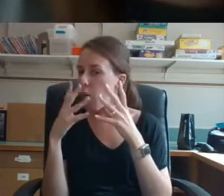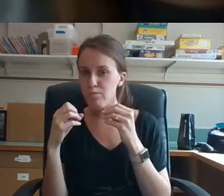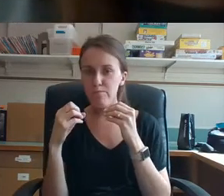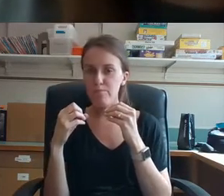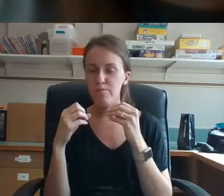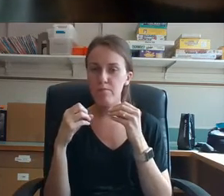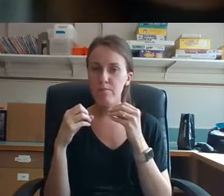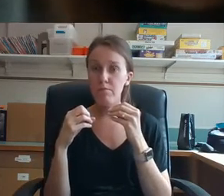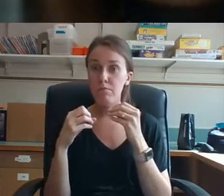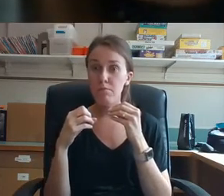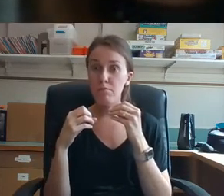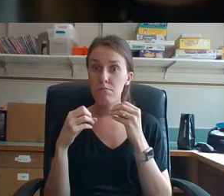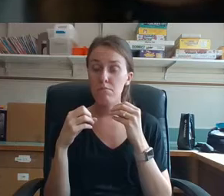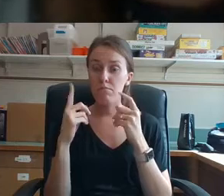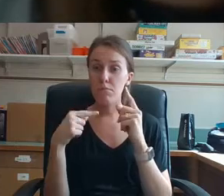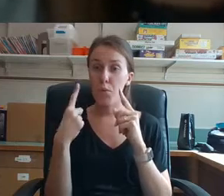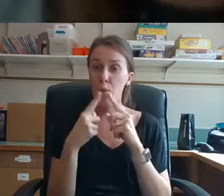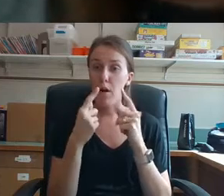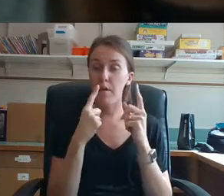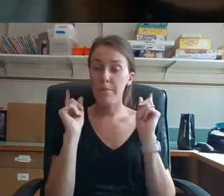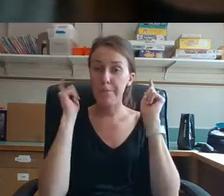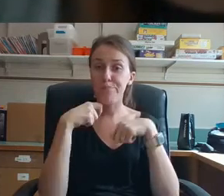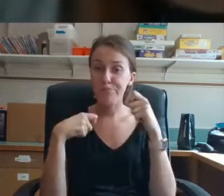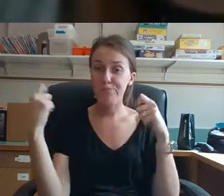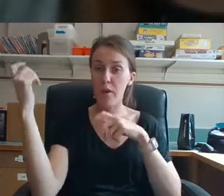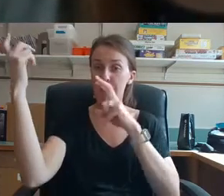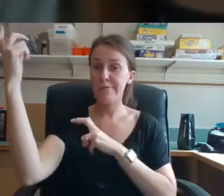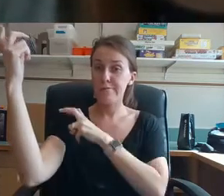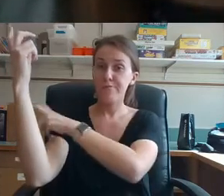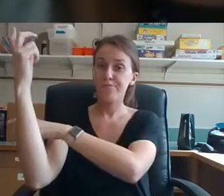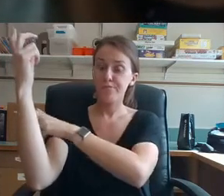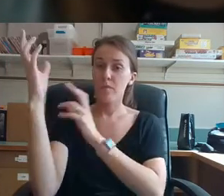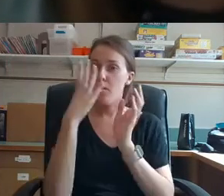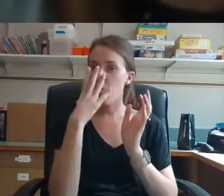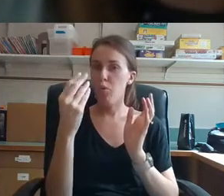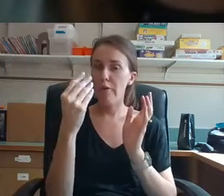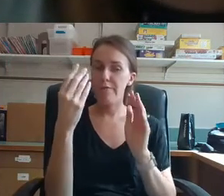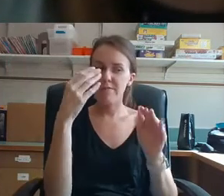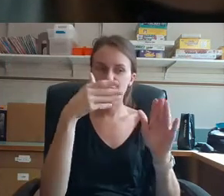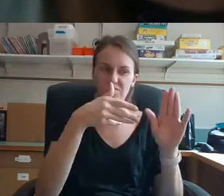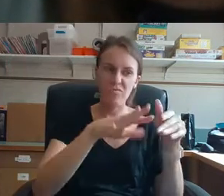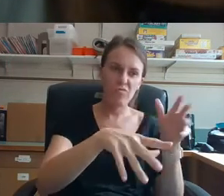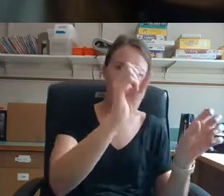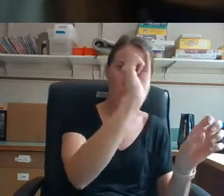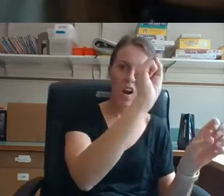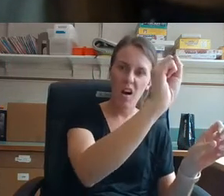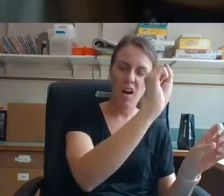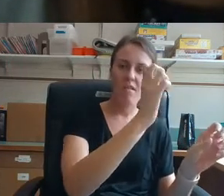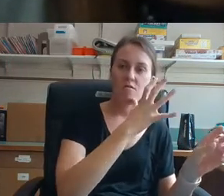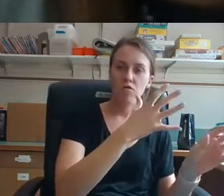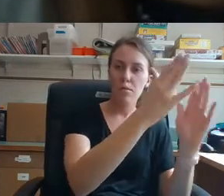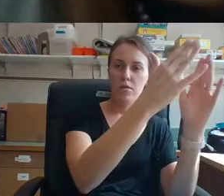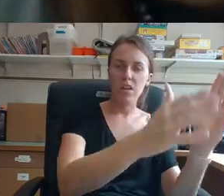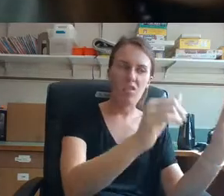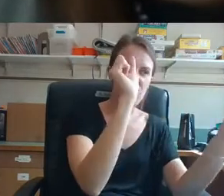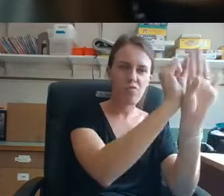The moment Little Red Riding Hood disappeared, the wolf dashed down the path towards grandmother's house, and he tapped lightly on the door. Grandmother,